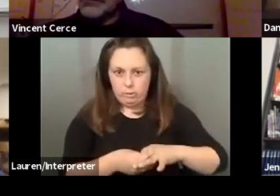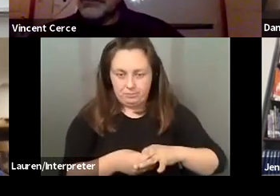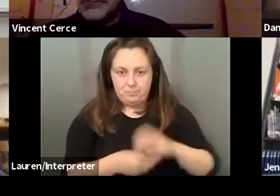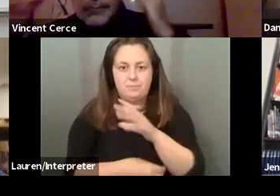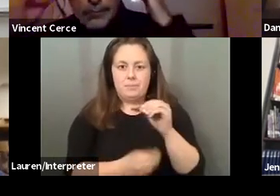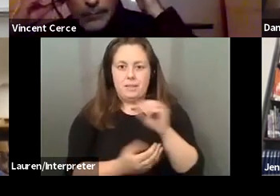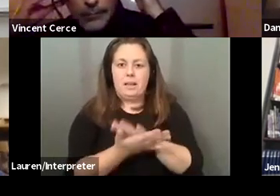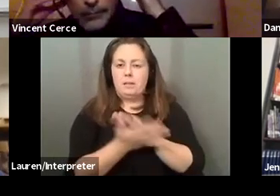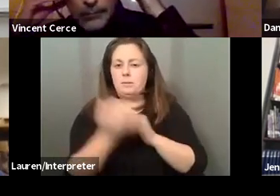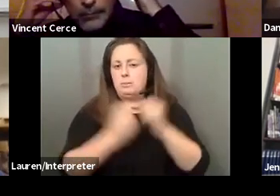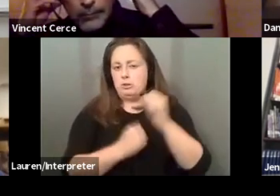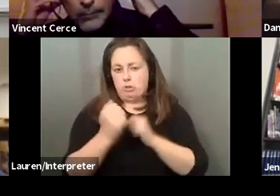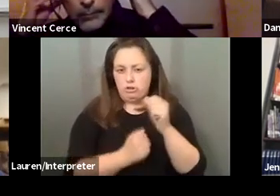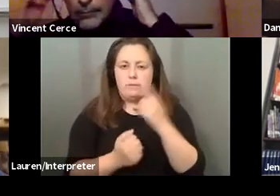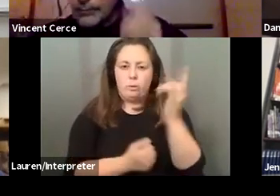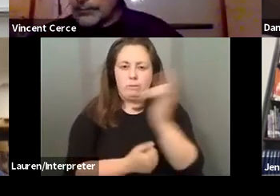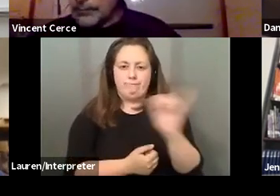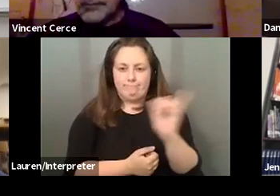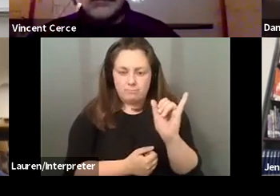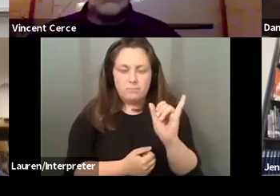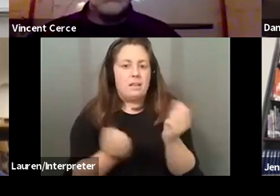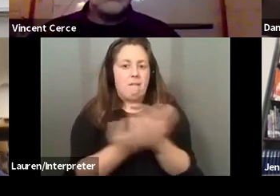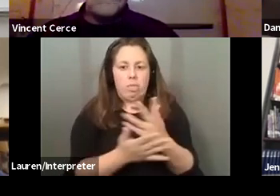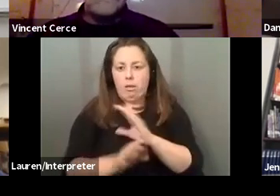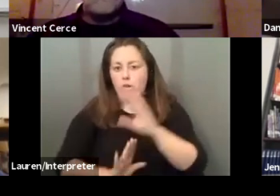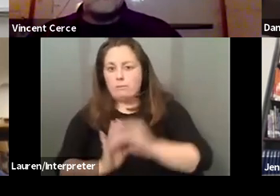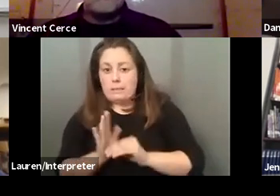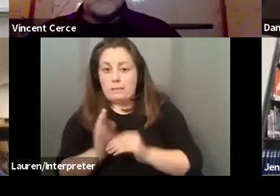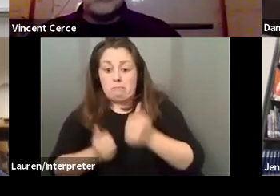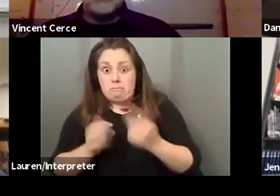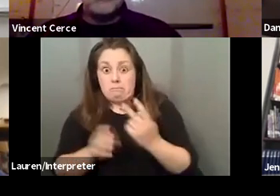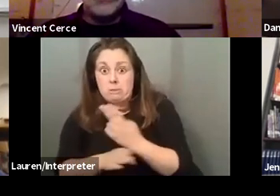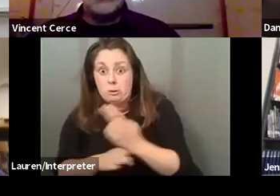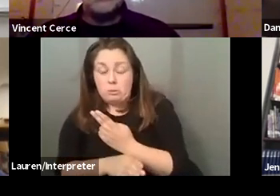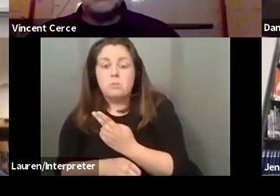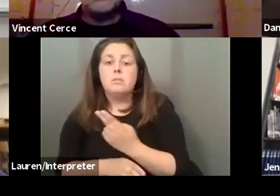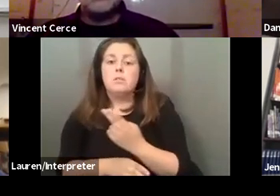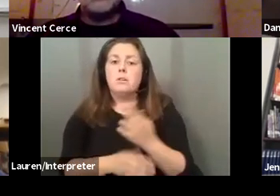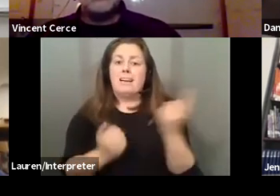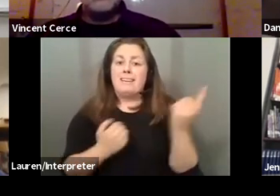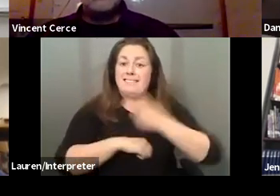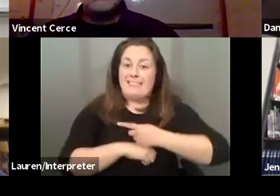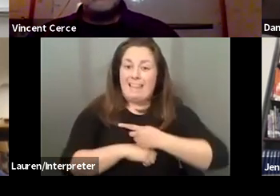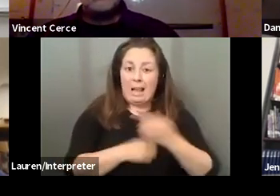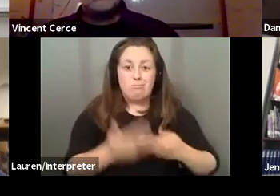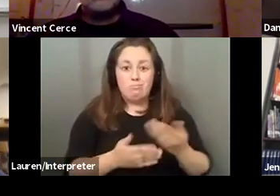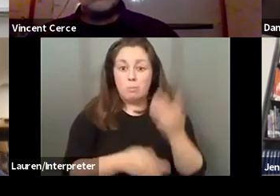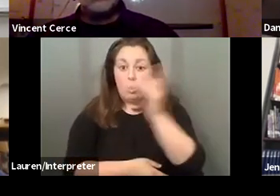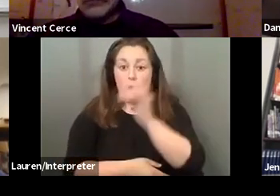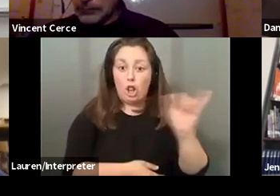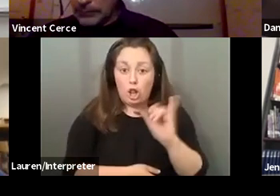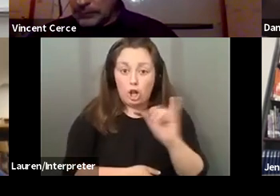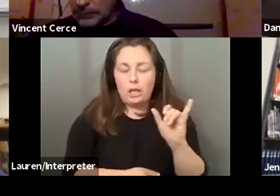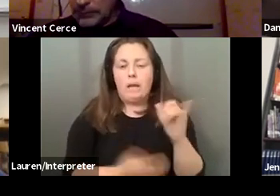academic structure for what it looks like. So everything from what curriculum are you using, what's the day look like for students, and so on and so forth. So we've had